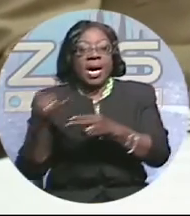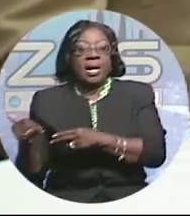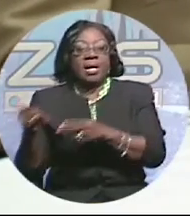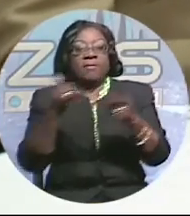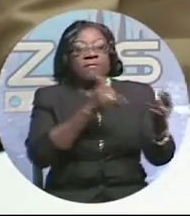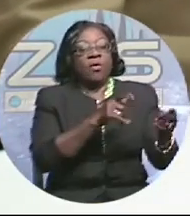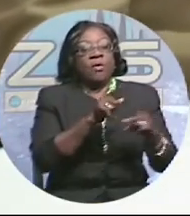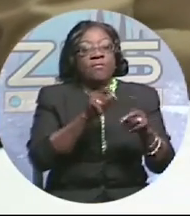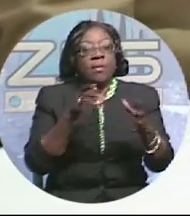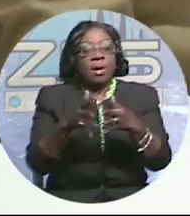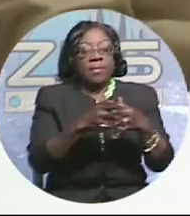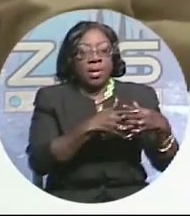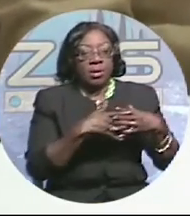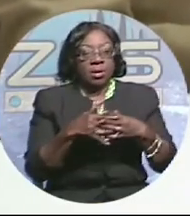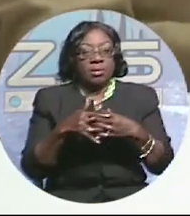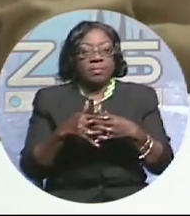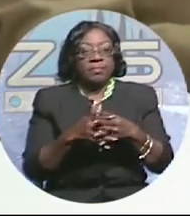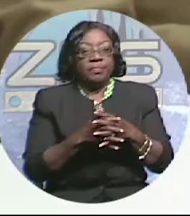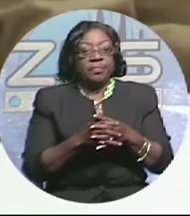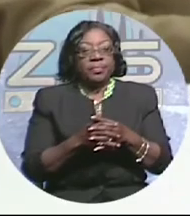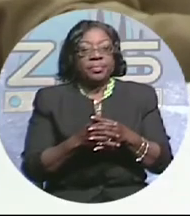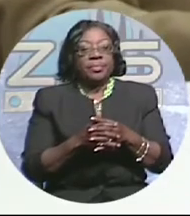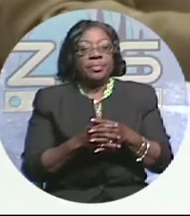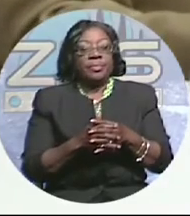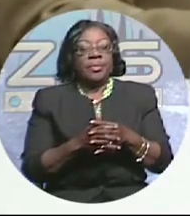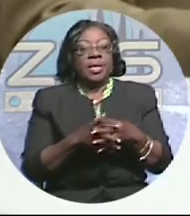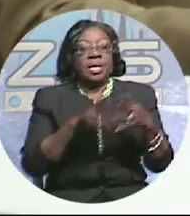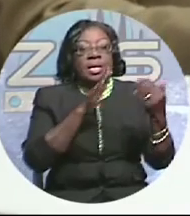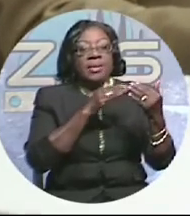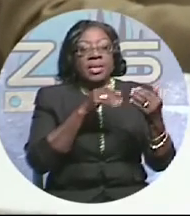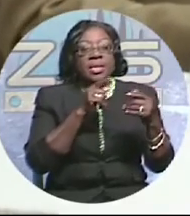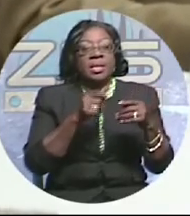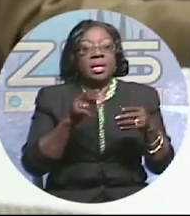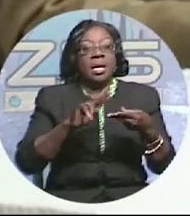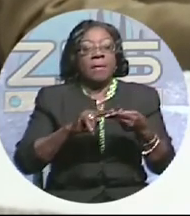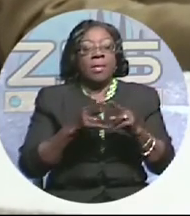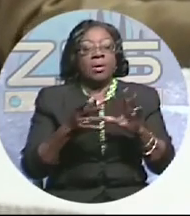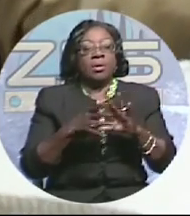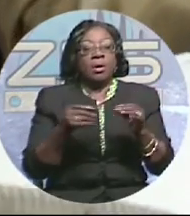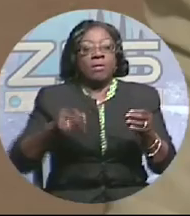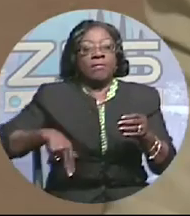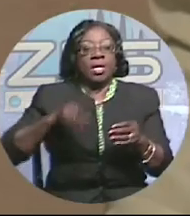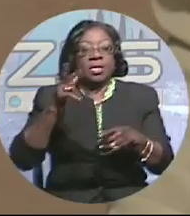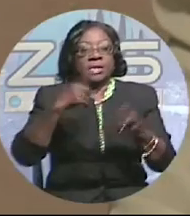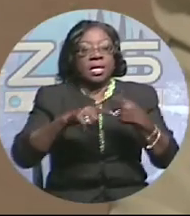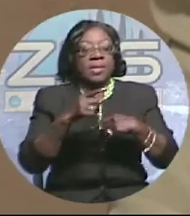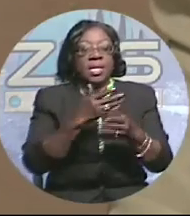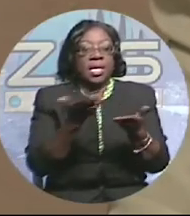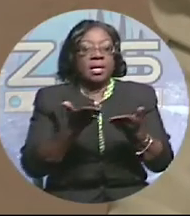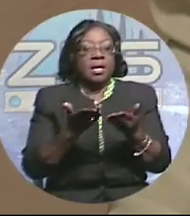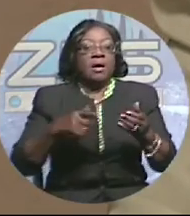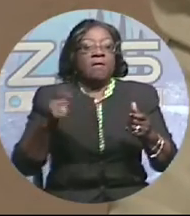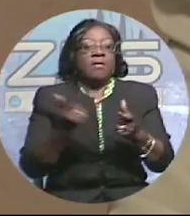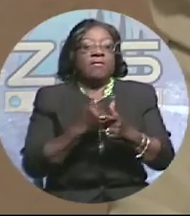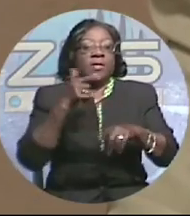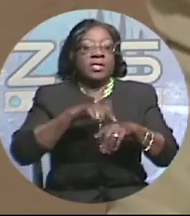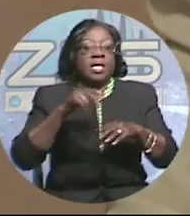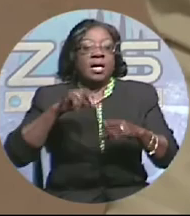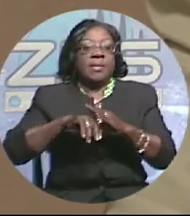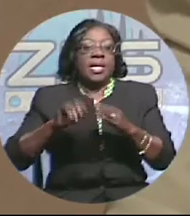its partnership with the United States government in limiting the amount of firearms that arrive here. For the first time in our